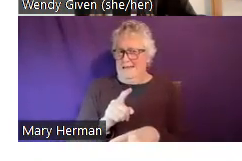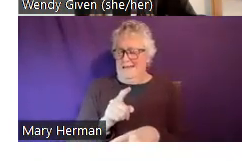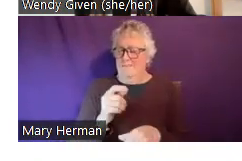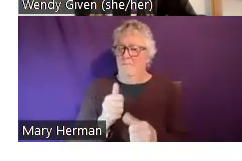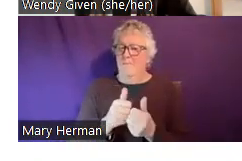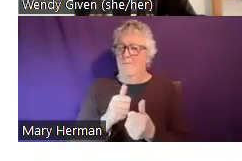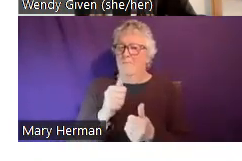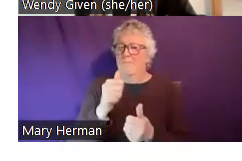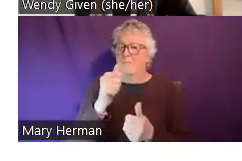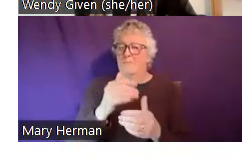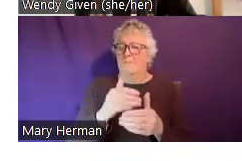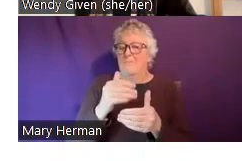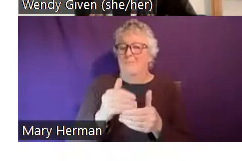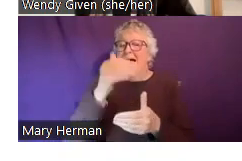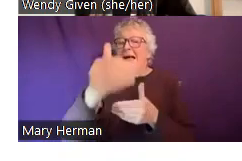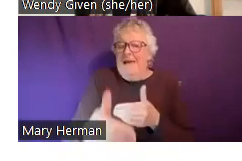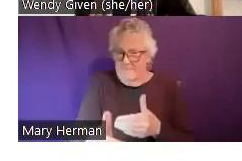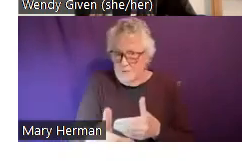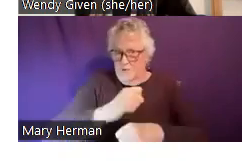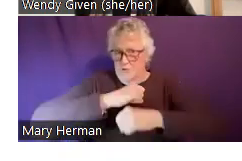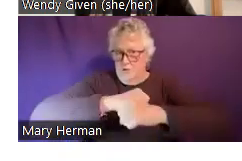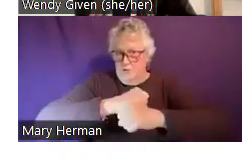more visible for everybody.